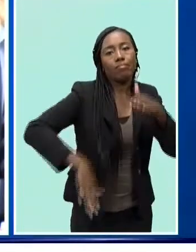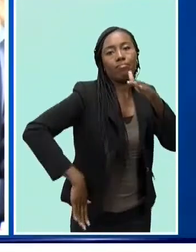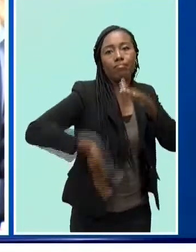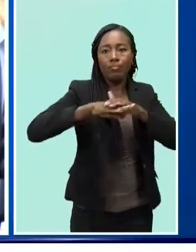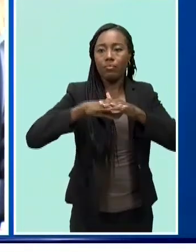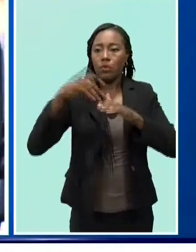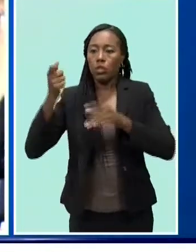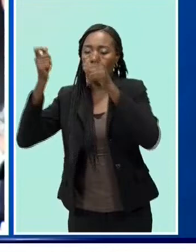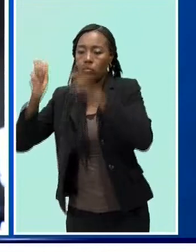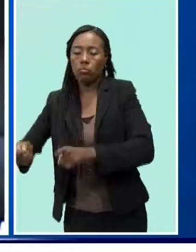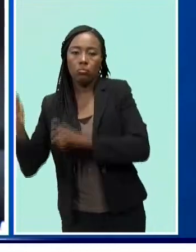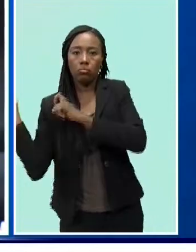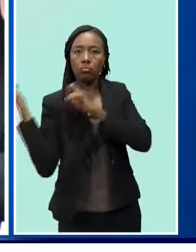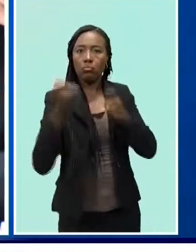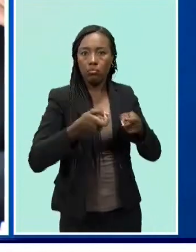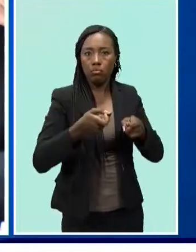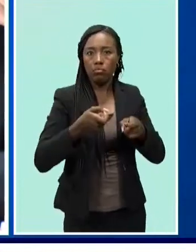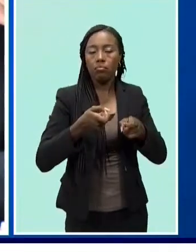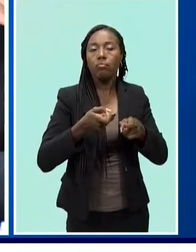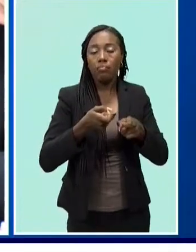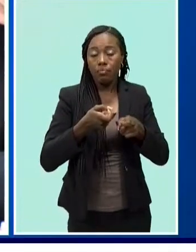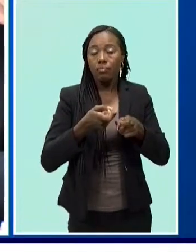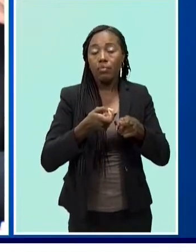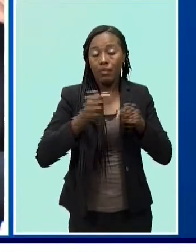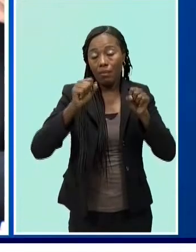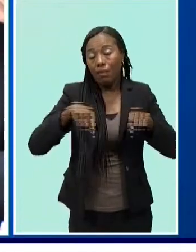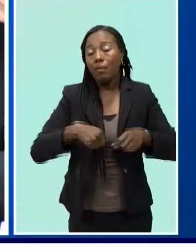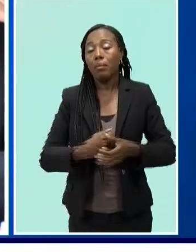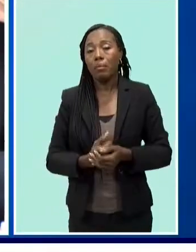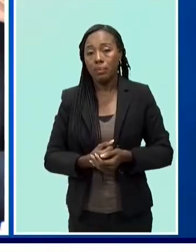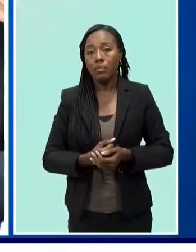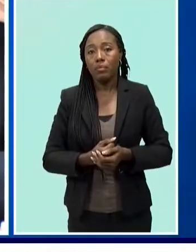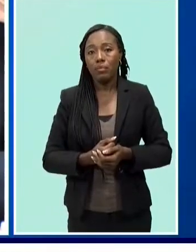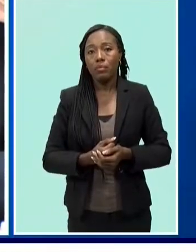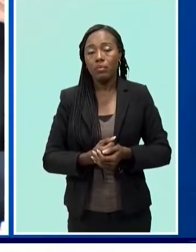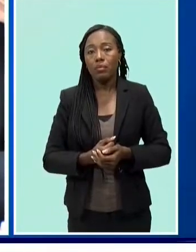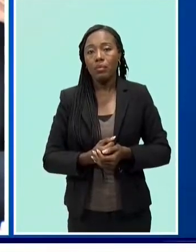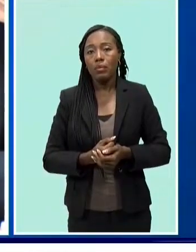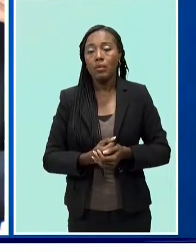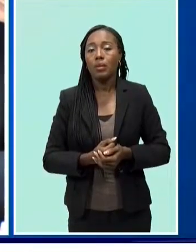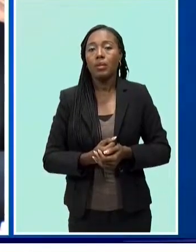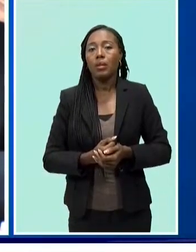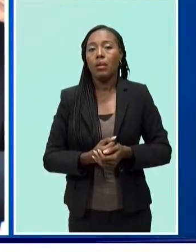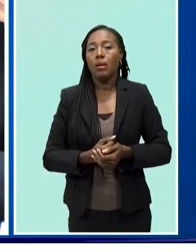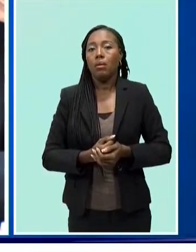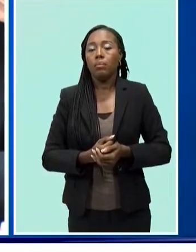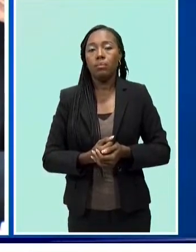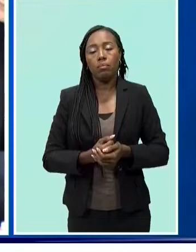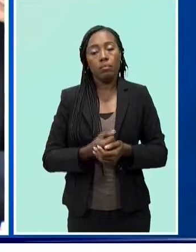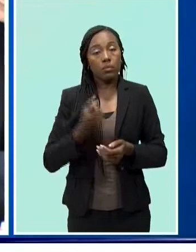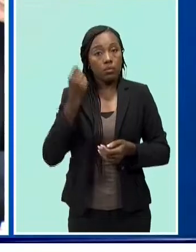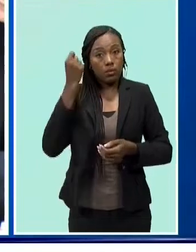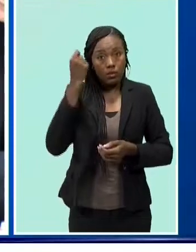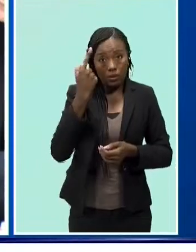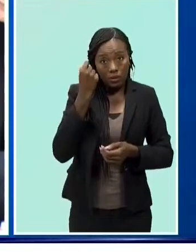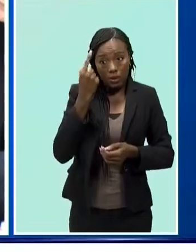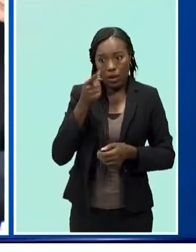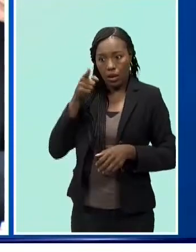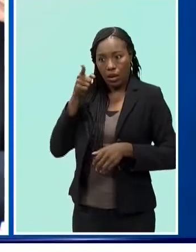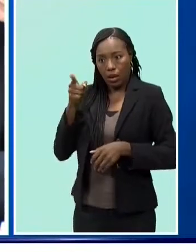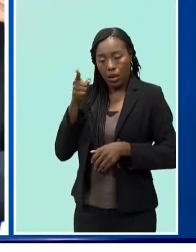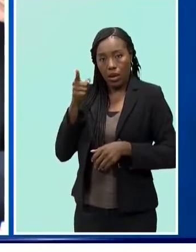judge can impose for the particular offense that is identified. However, the judge would